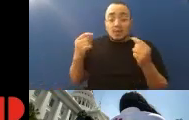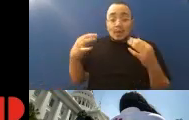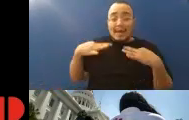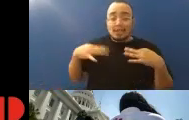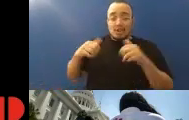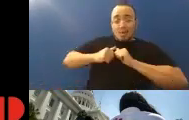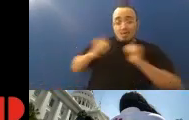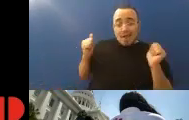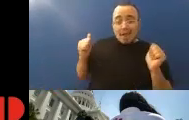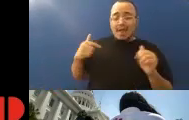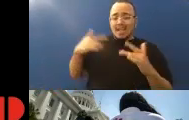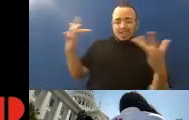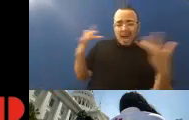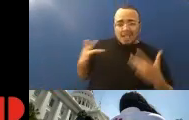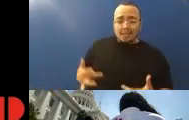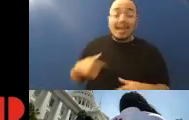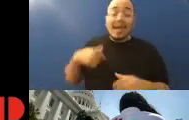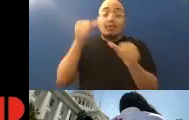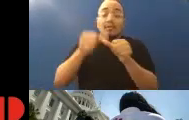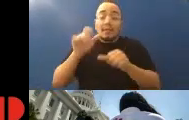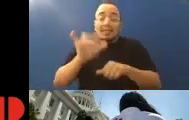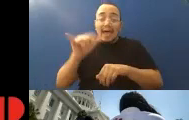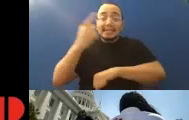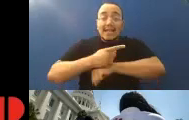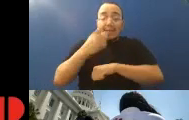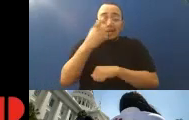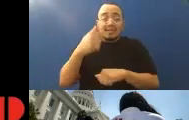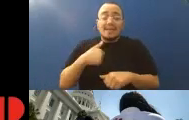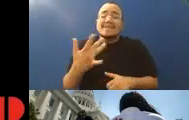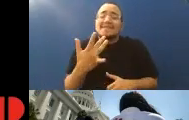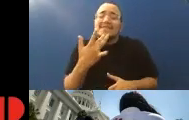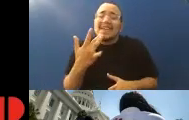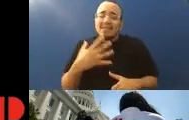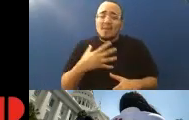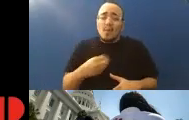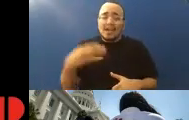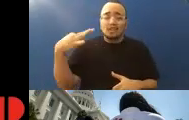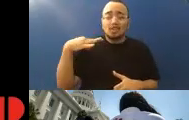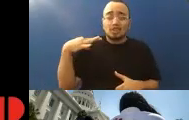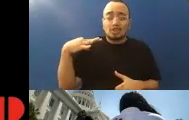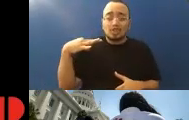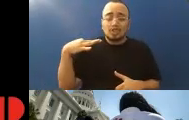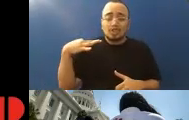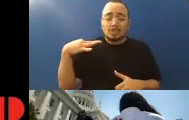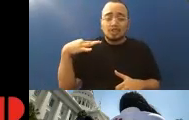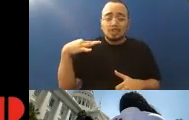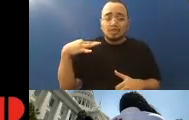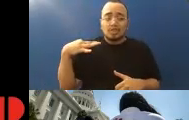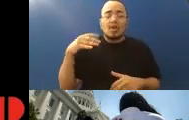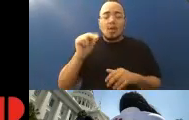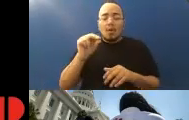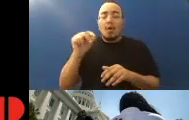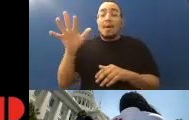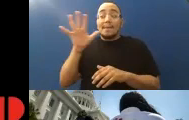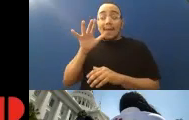I had on, and I remember that day because I had on my favorite white shirt that my mom let me, my mom's white shirt that she let me